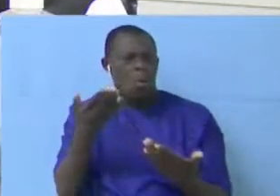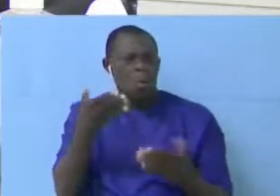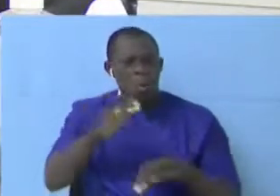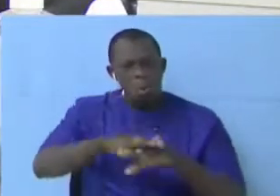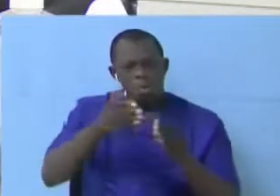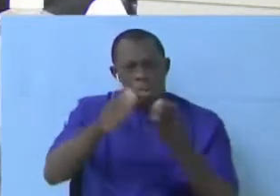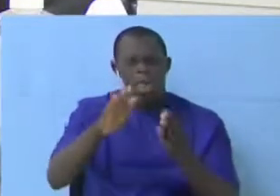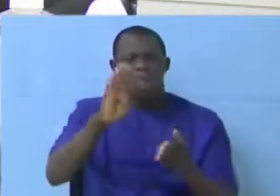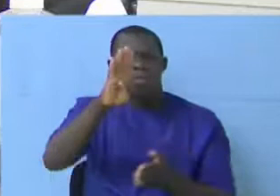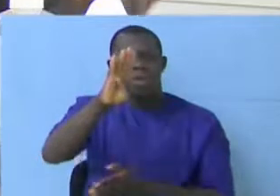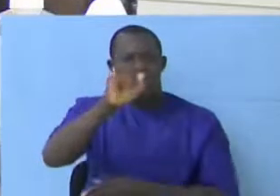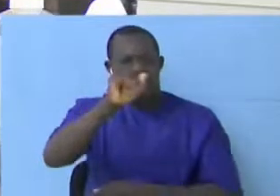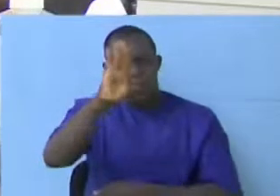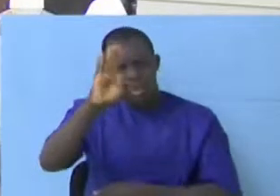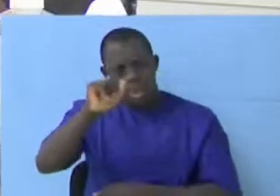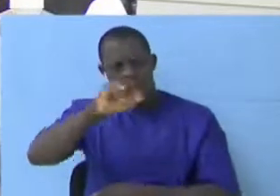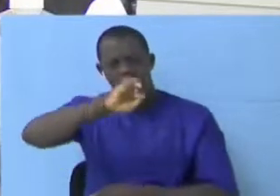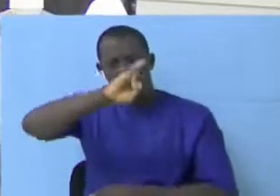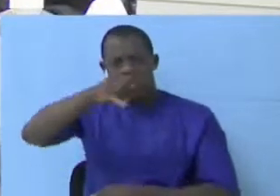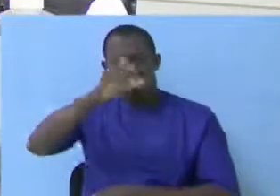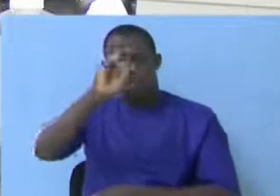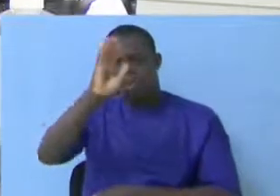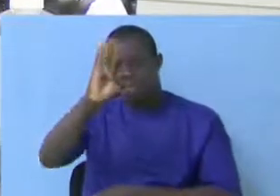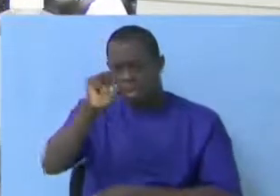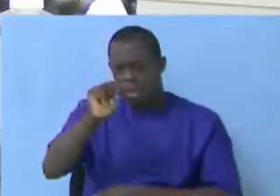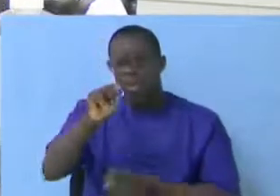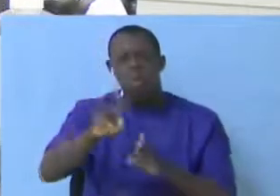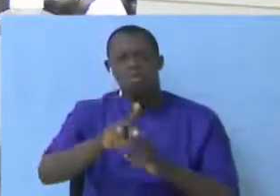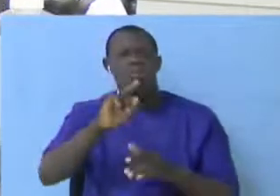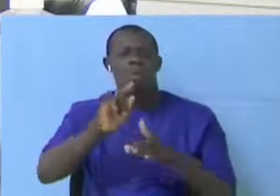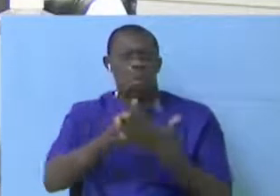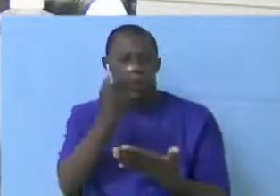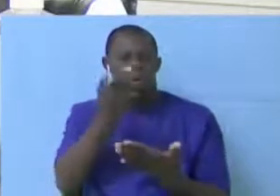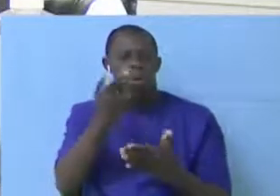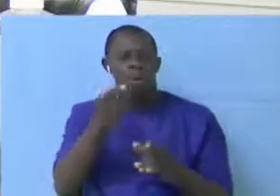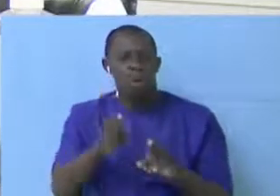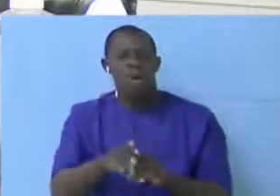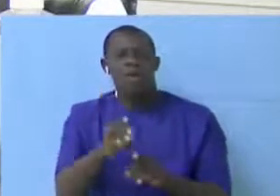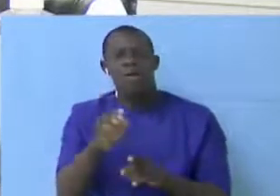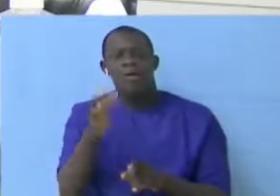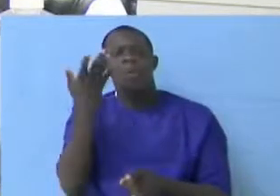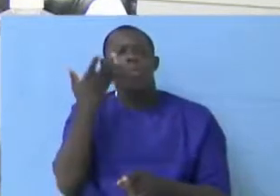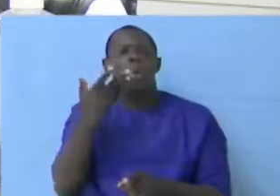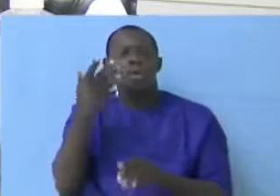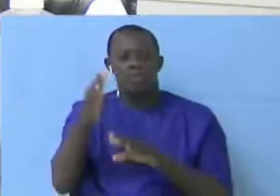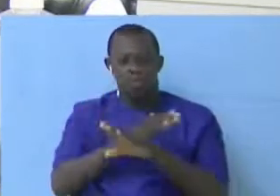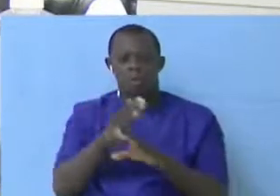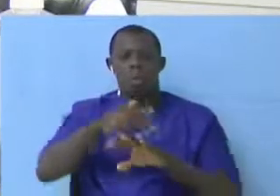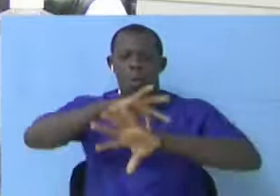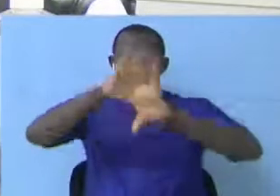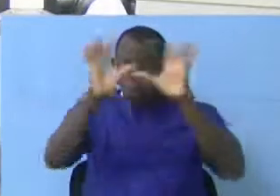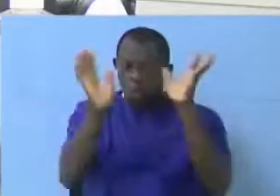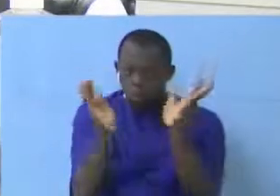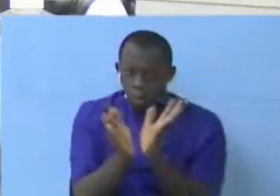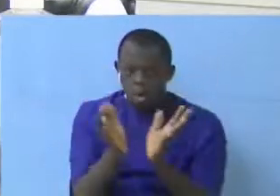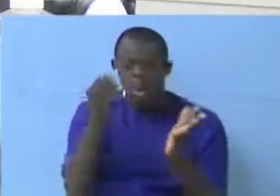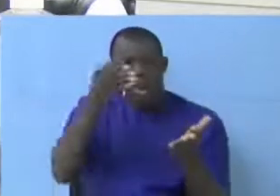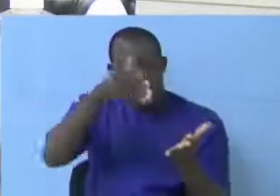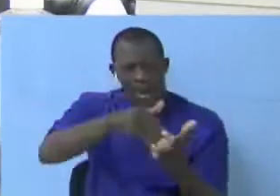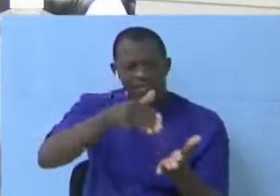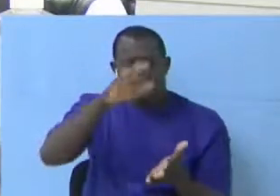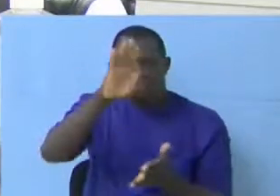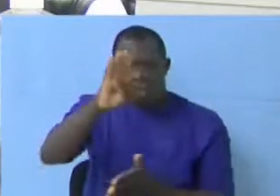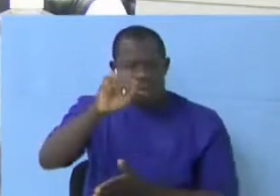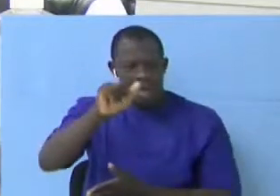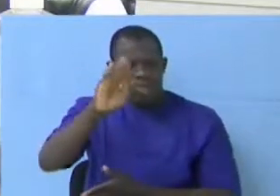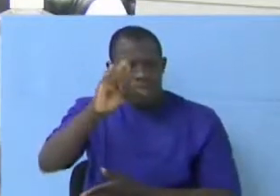kono fojani be futala Baba Job la Cordato, or they were distributed when they were all dropped at Baba Job's compound. Well, coming